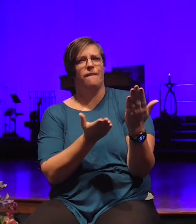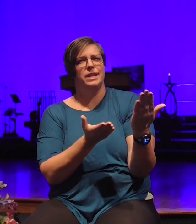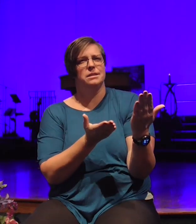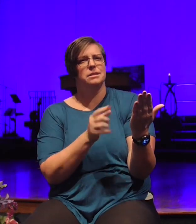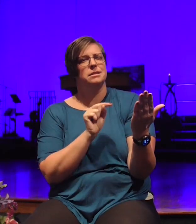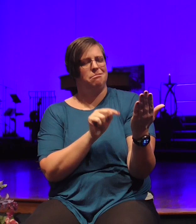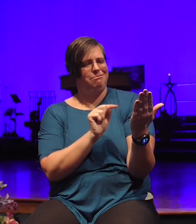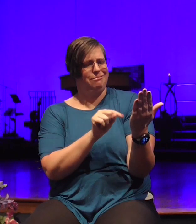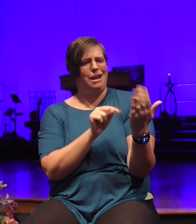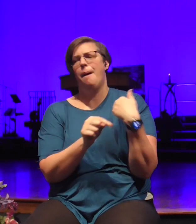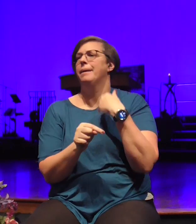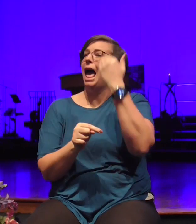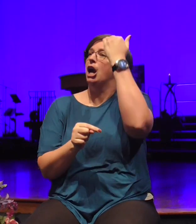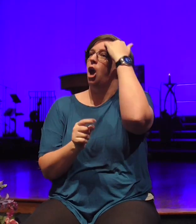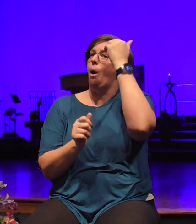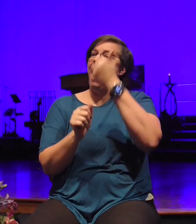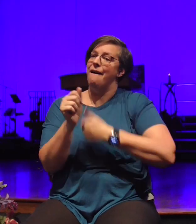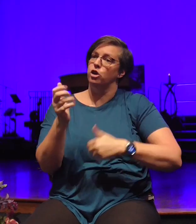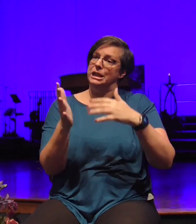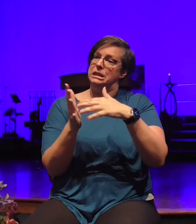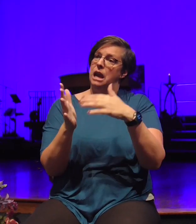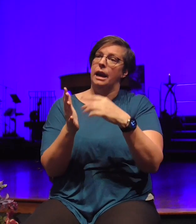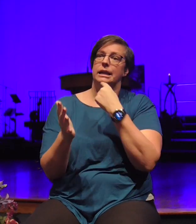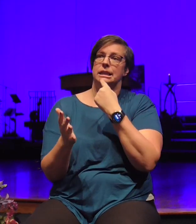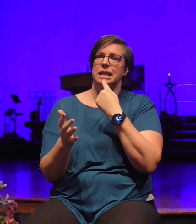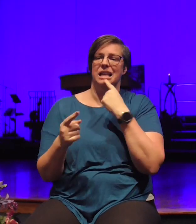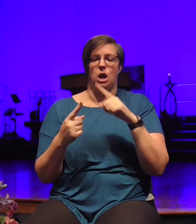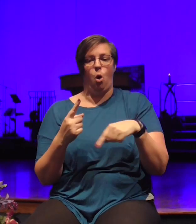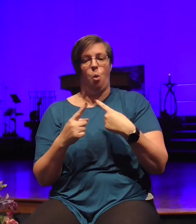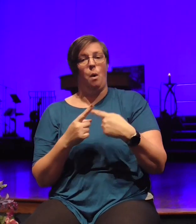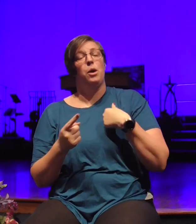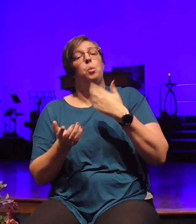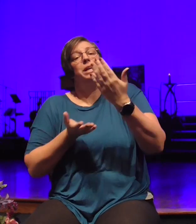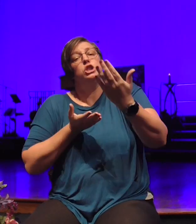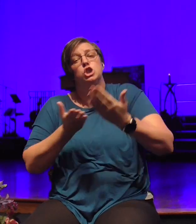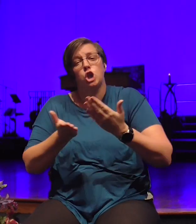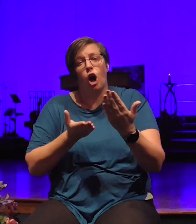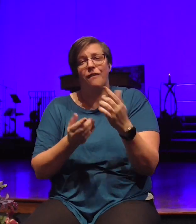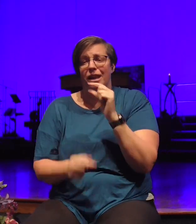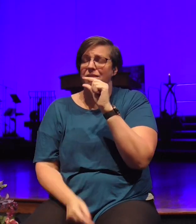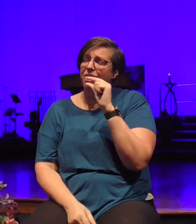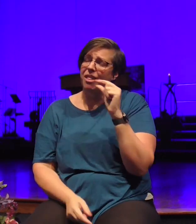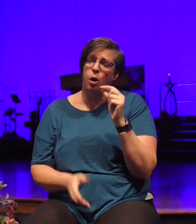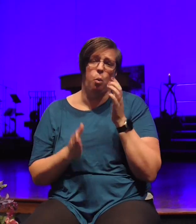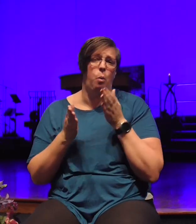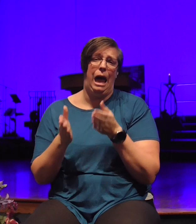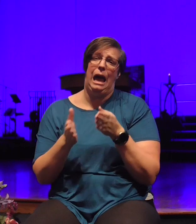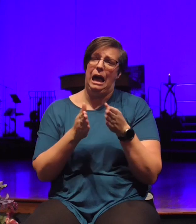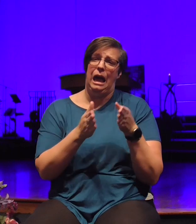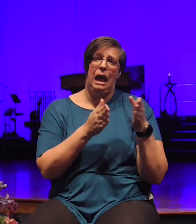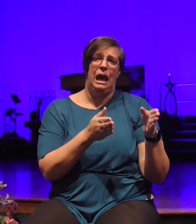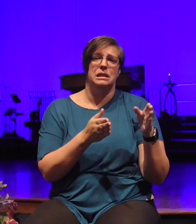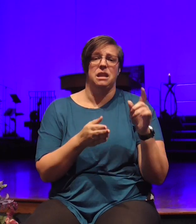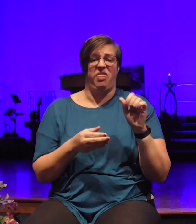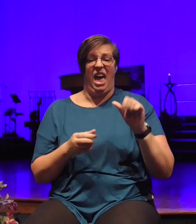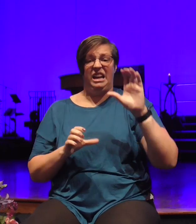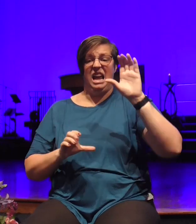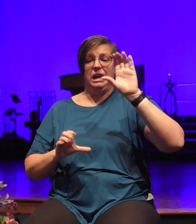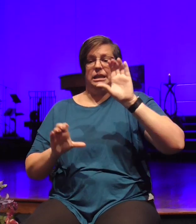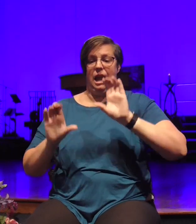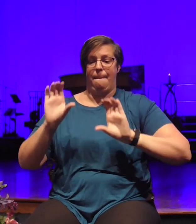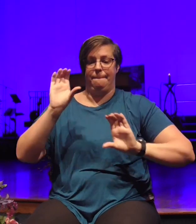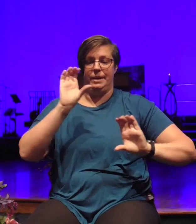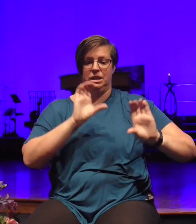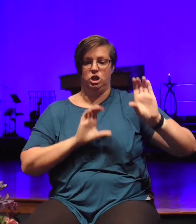every study I've ever read indicates that when we serve, even in the littlest way, that the chemistry that is launched in